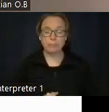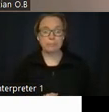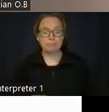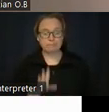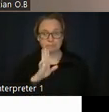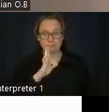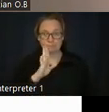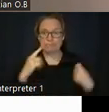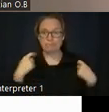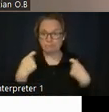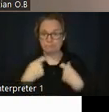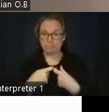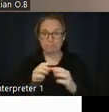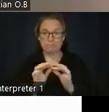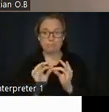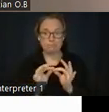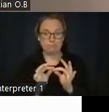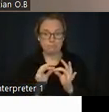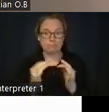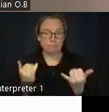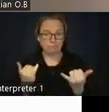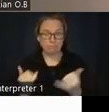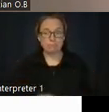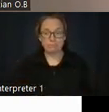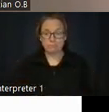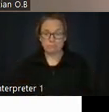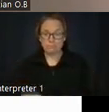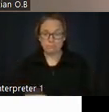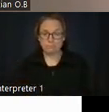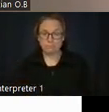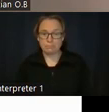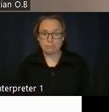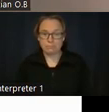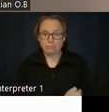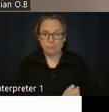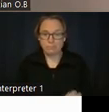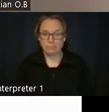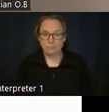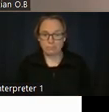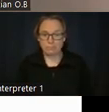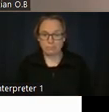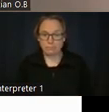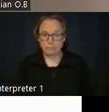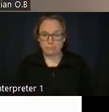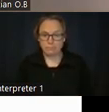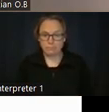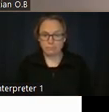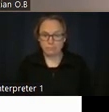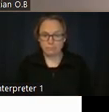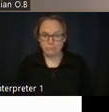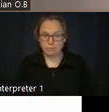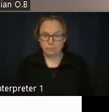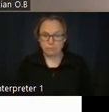pública sujeta a las leyes del estado de Oregon y a la administración y las reglas de la administración de la ciudad de Portland y va a ser grabada. Va a